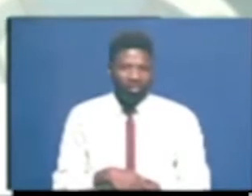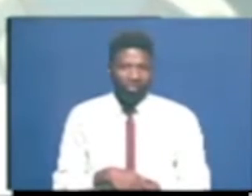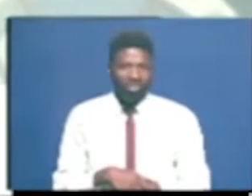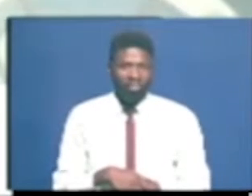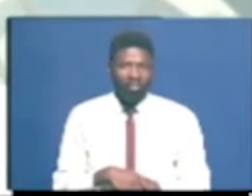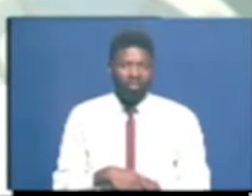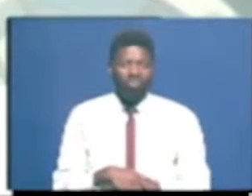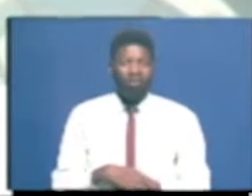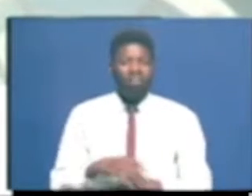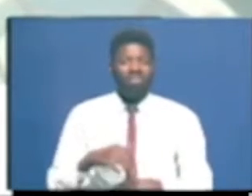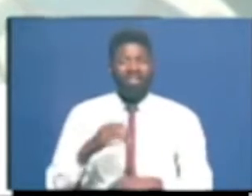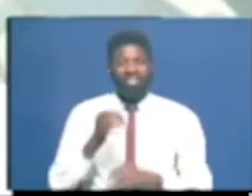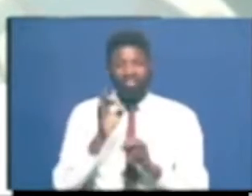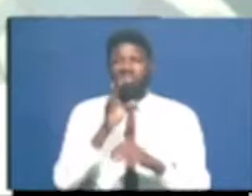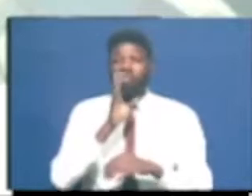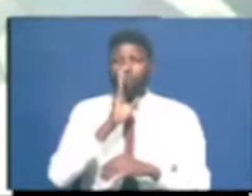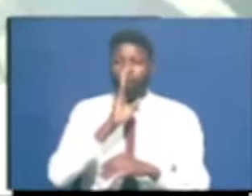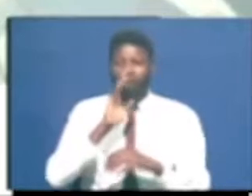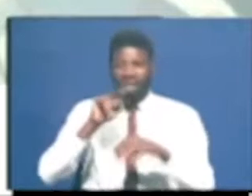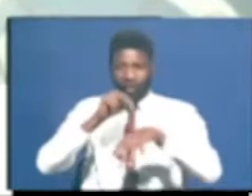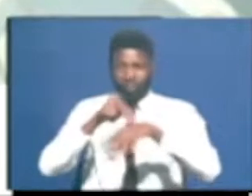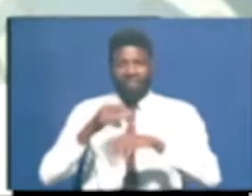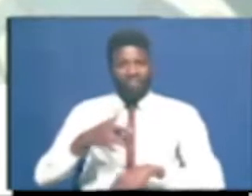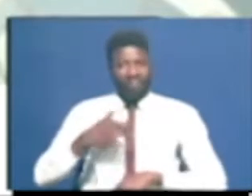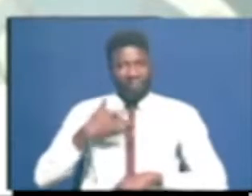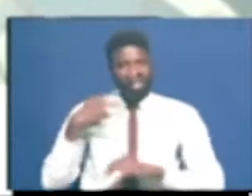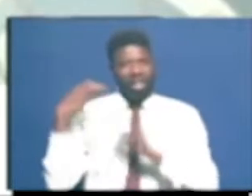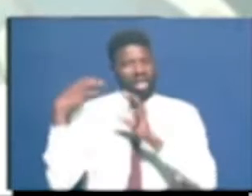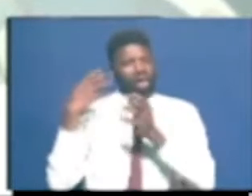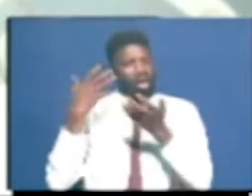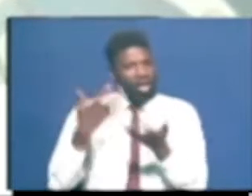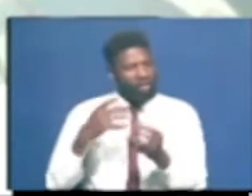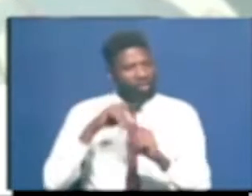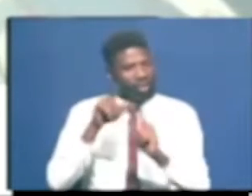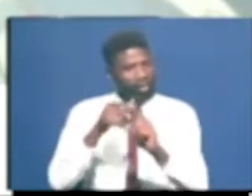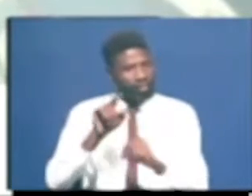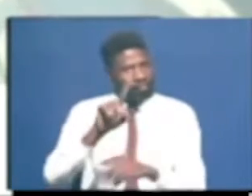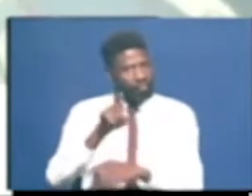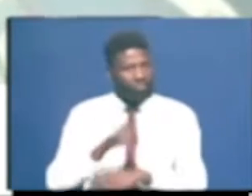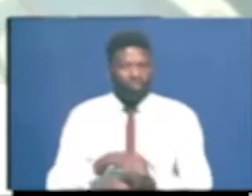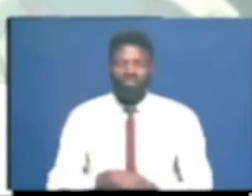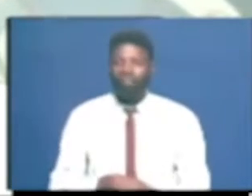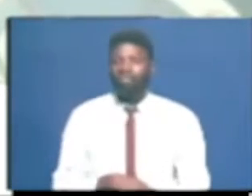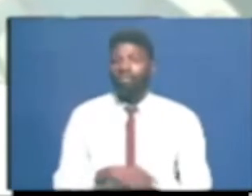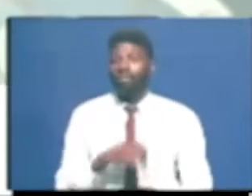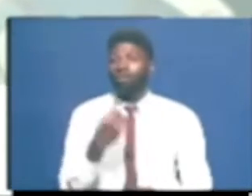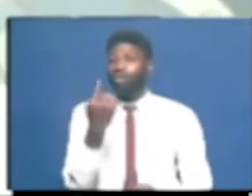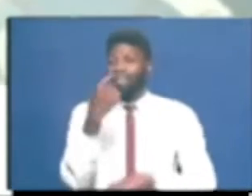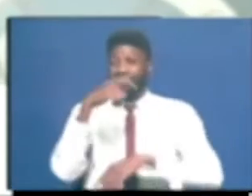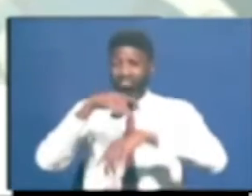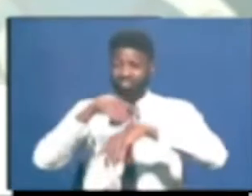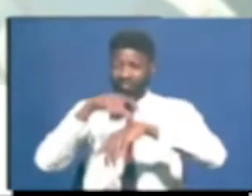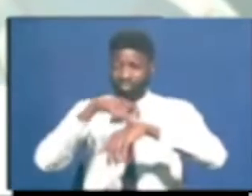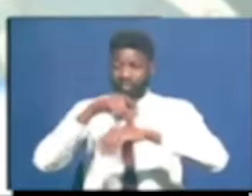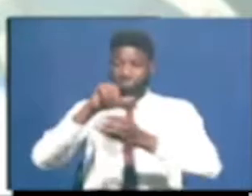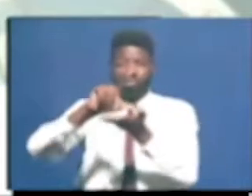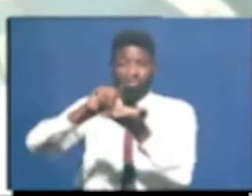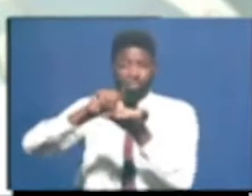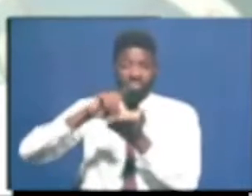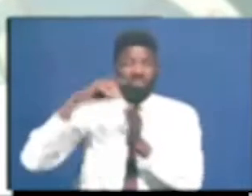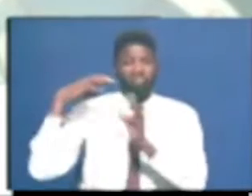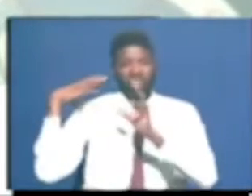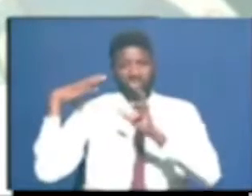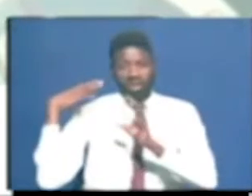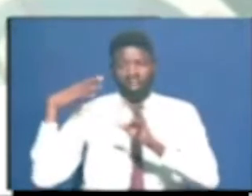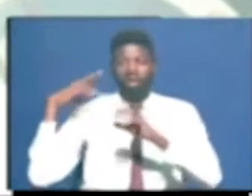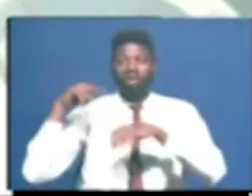unbearable to a nation? The only time debt is a burden to a nation is